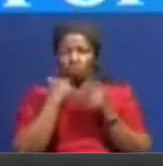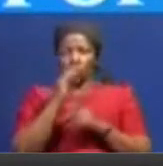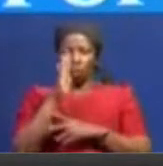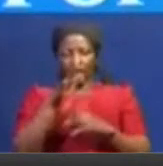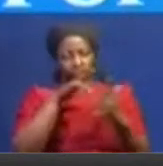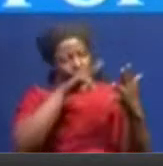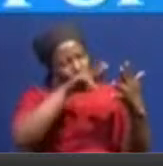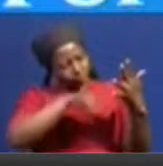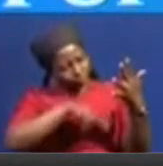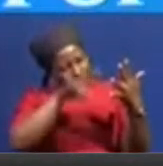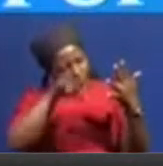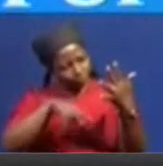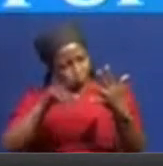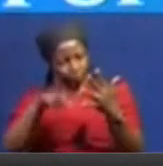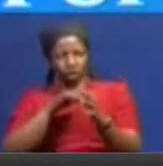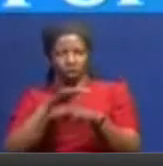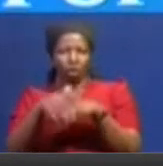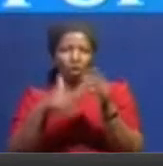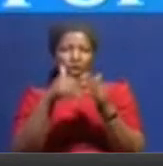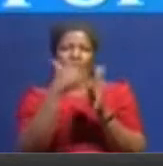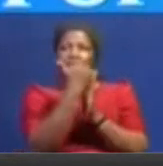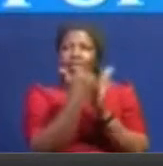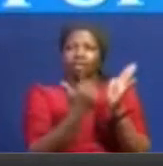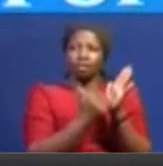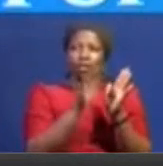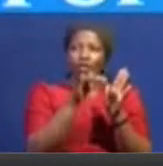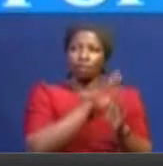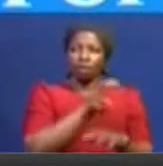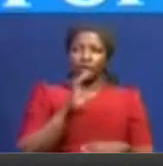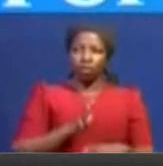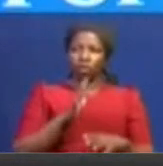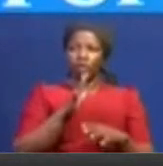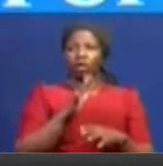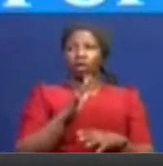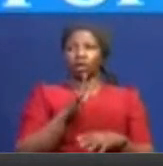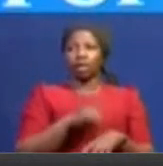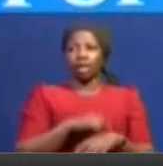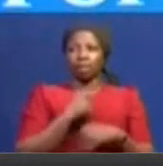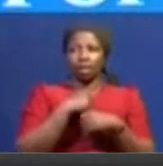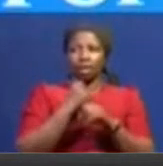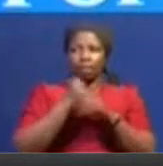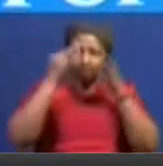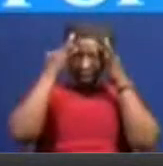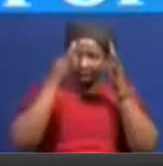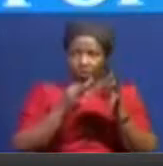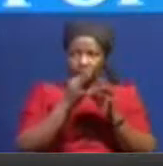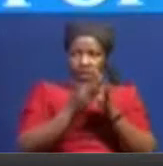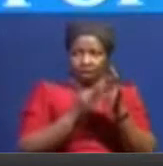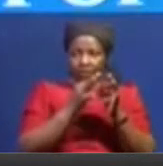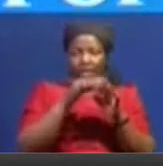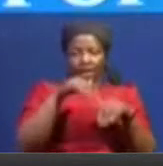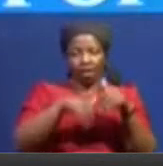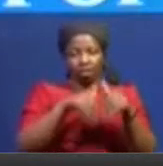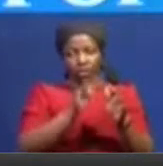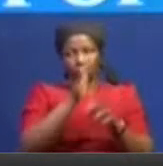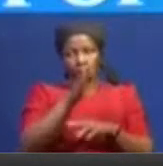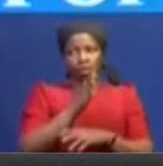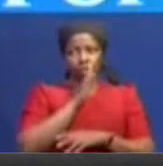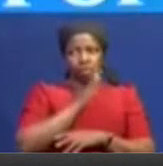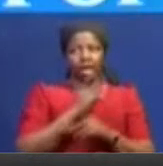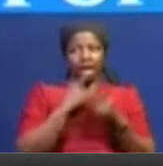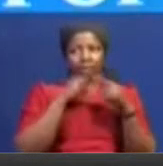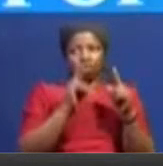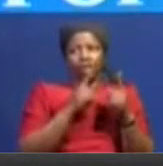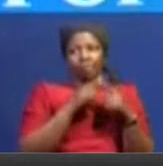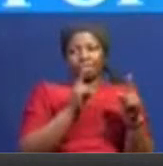these statements that are made by these commissioners while making a decision as to whether the election was free and fair. But walking away